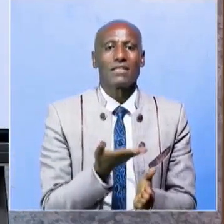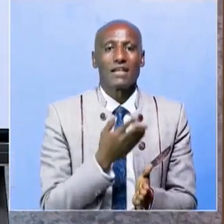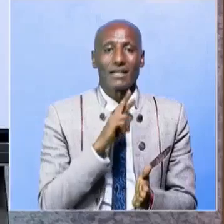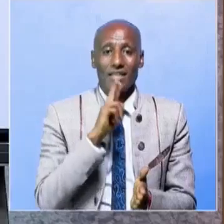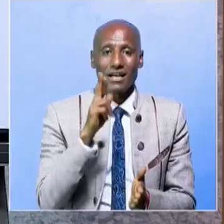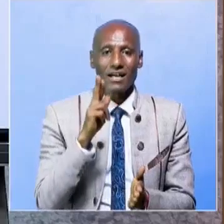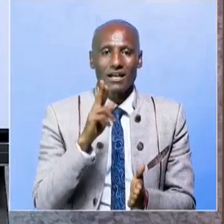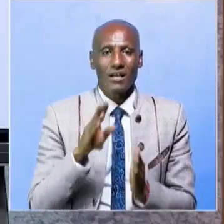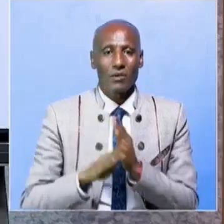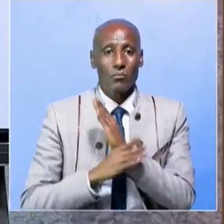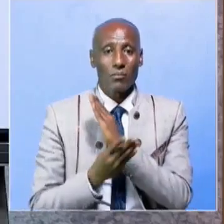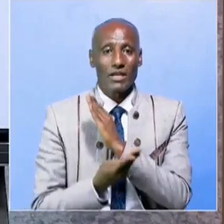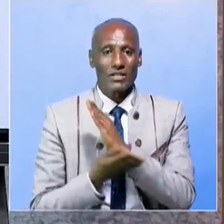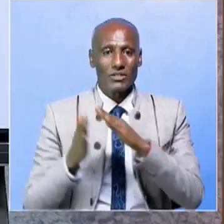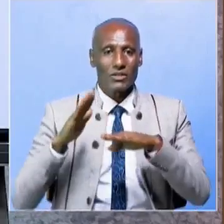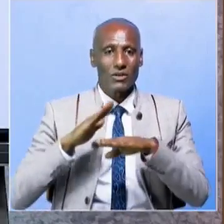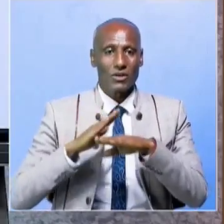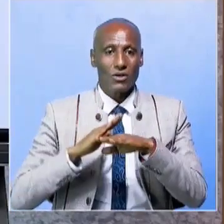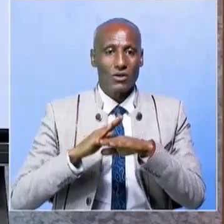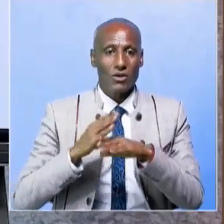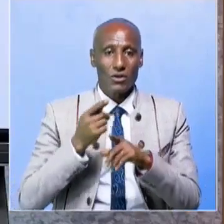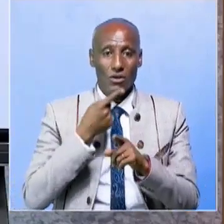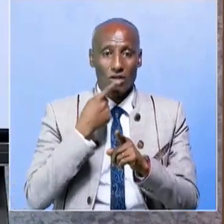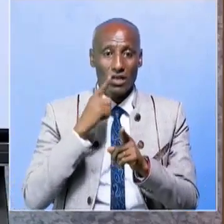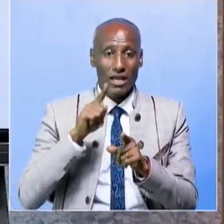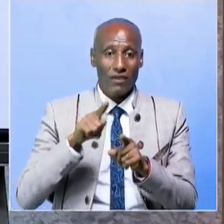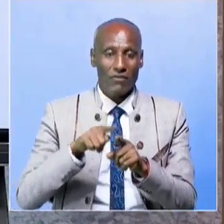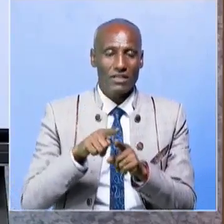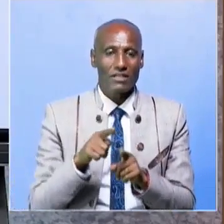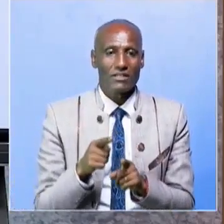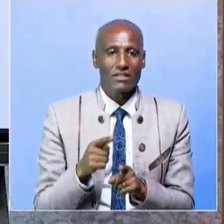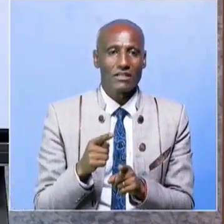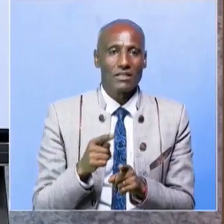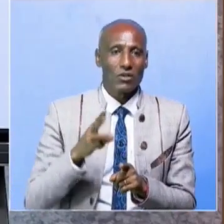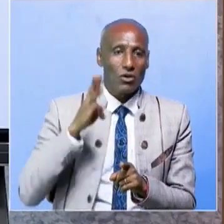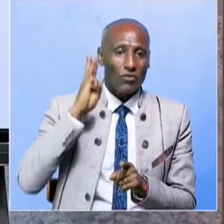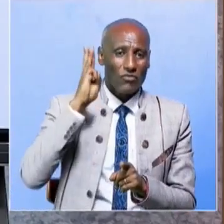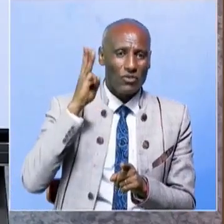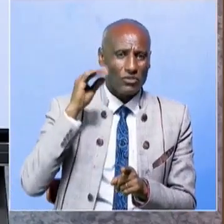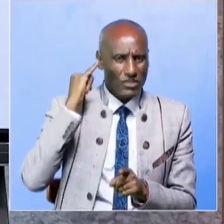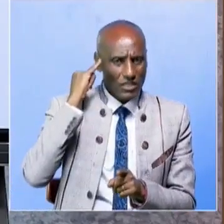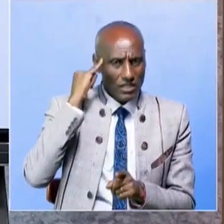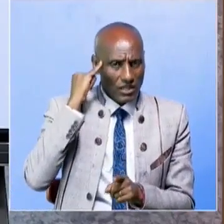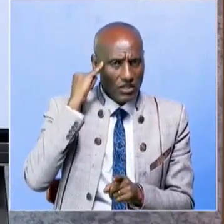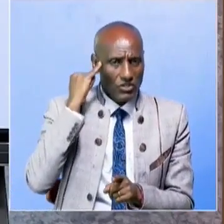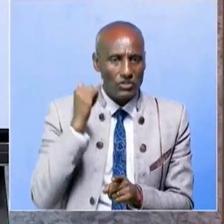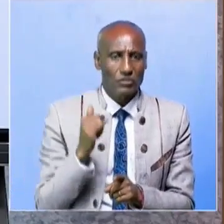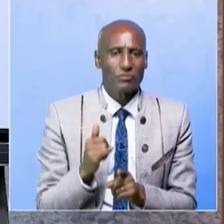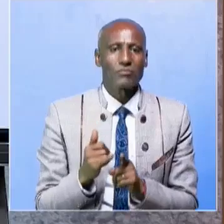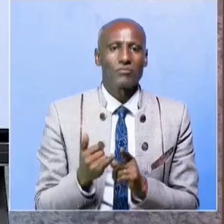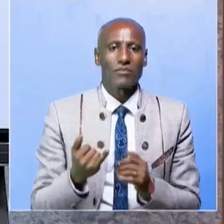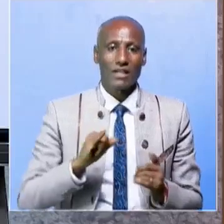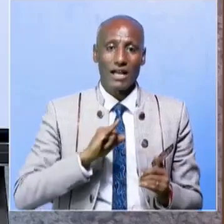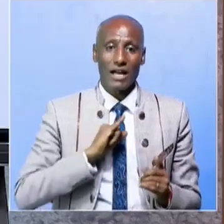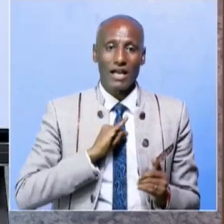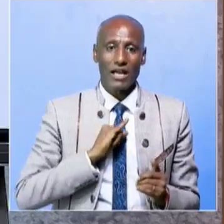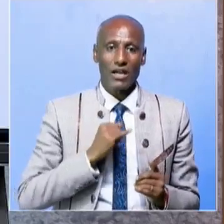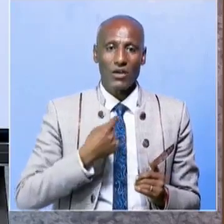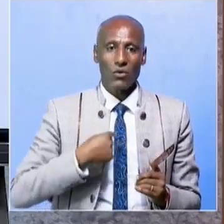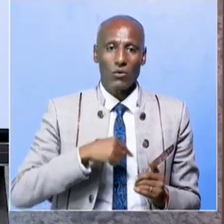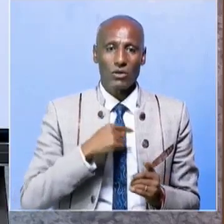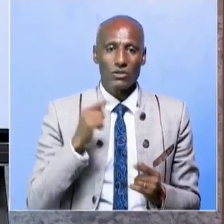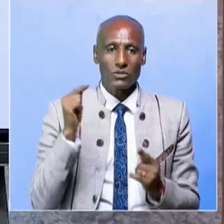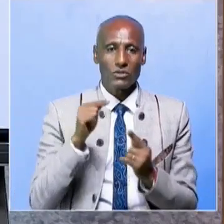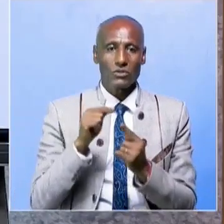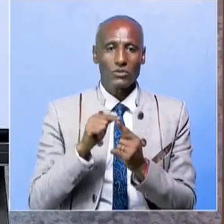based on evidence, and also future intentions that have plans. So I want you to go back and